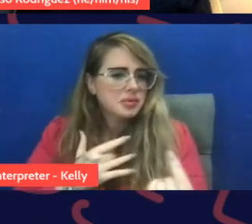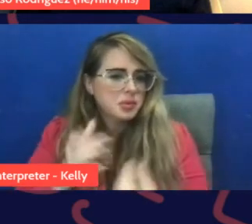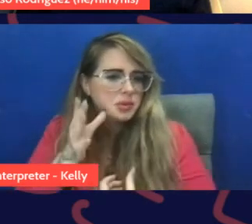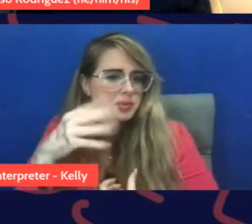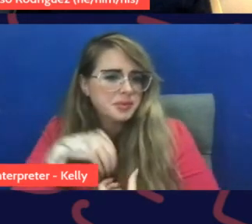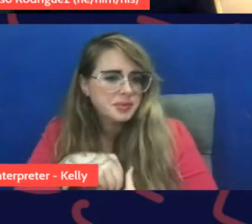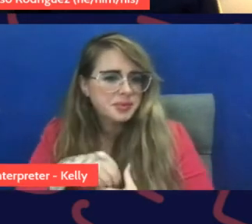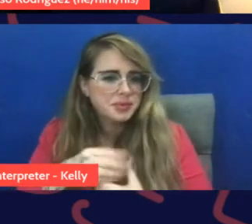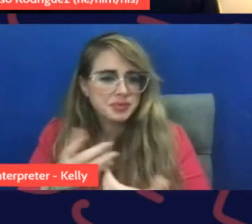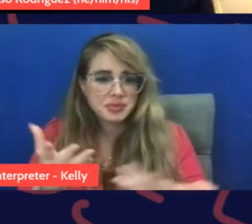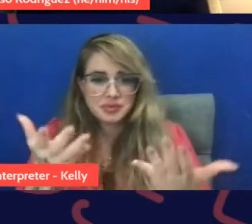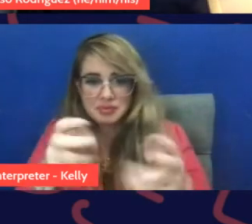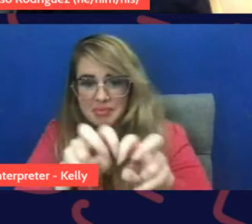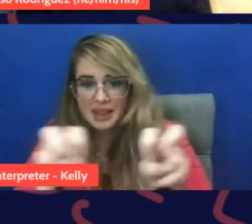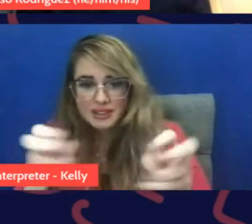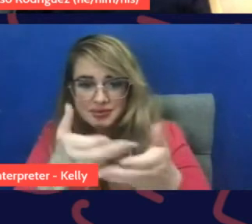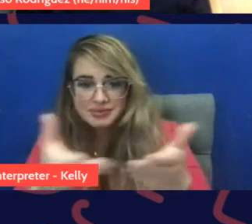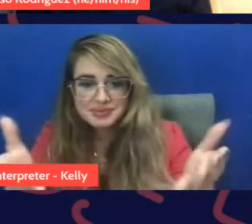Panel,